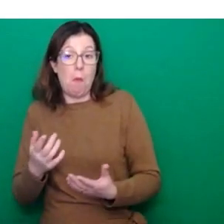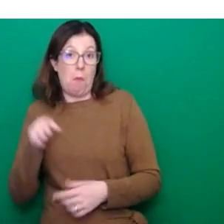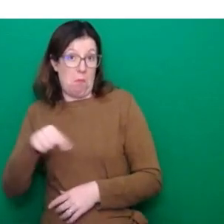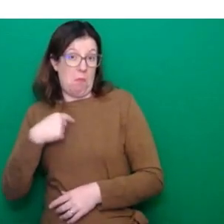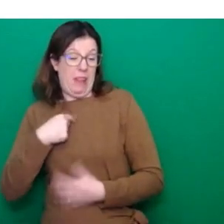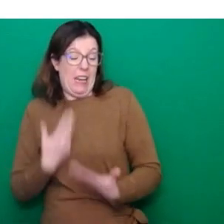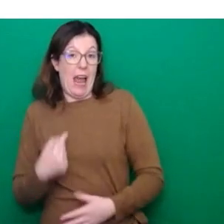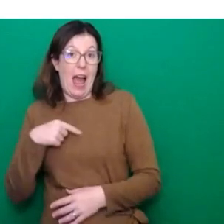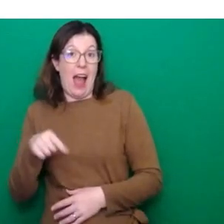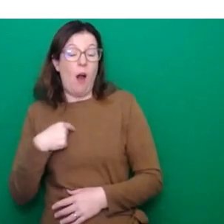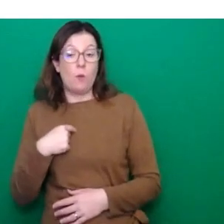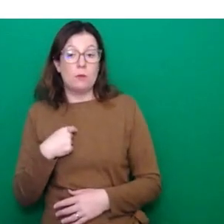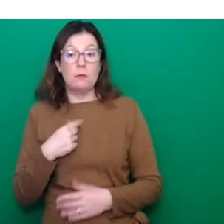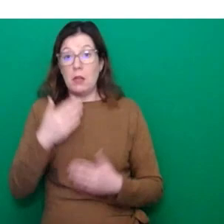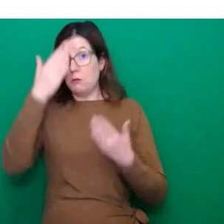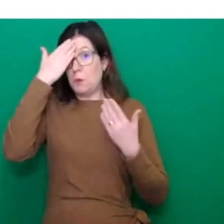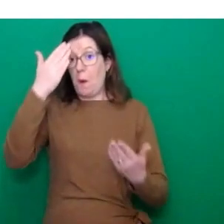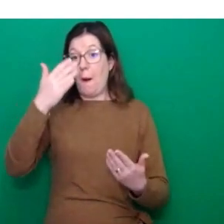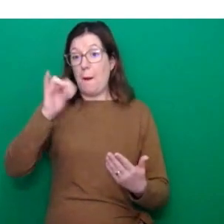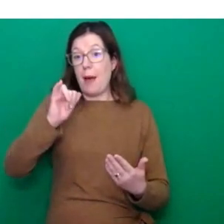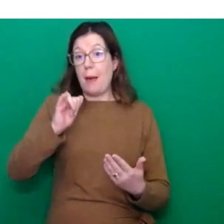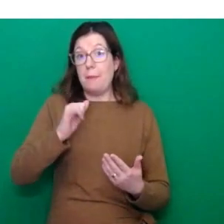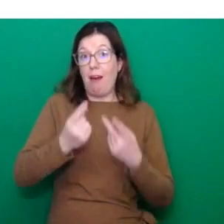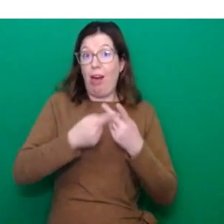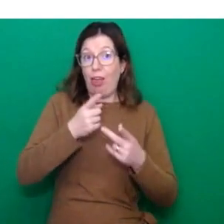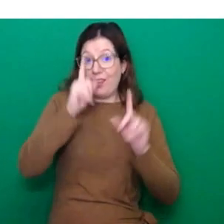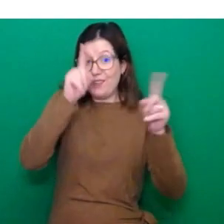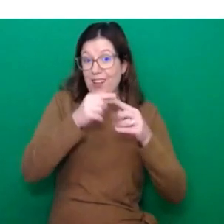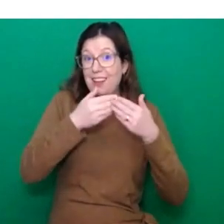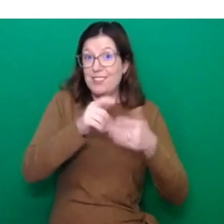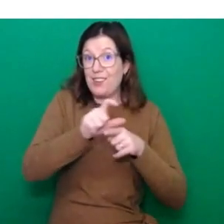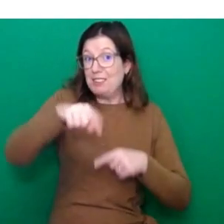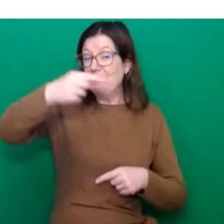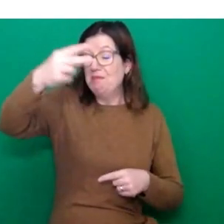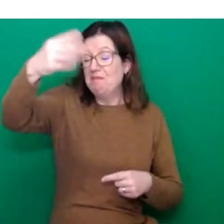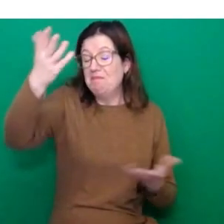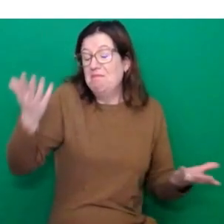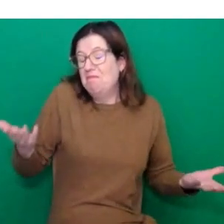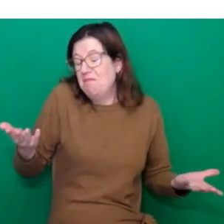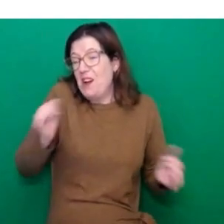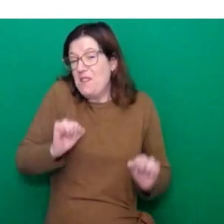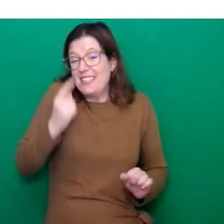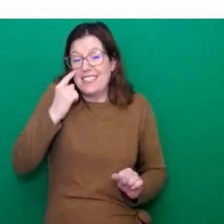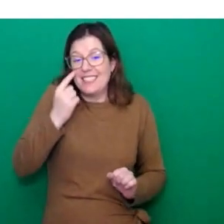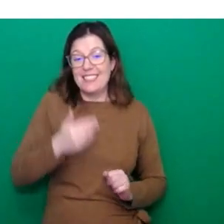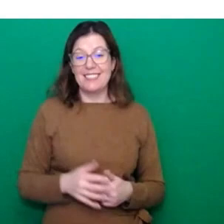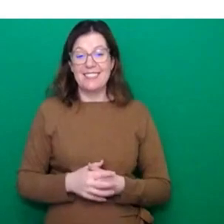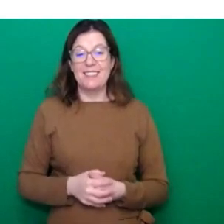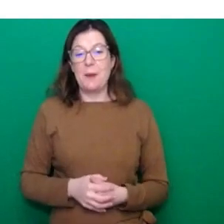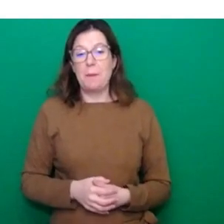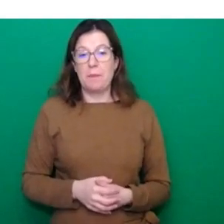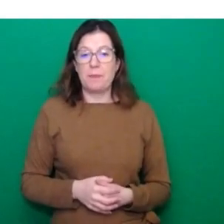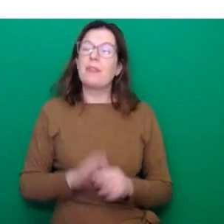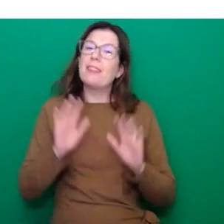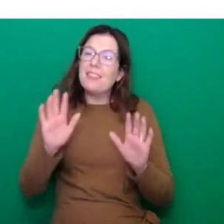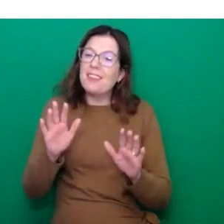moment. You never know, I might want to do another university course in a few years, see where I am. Well, we wish